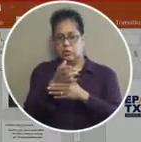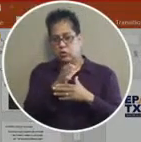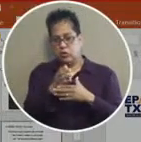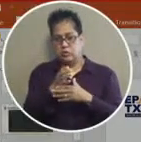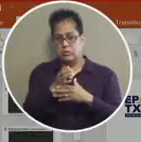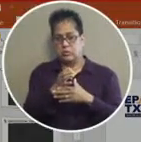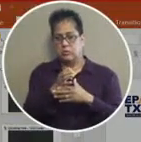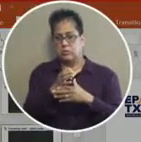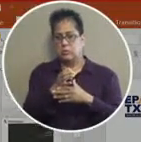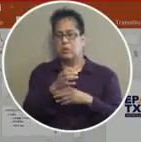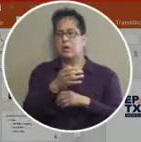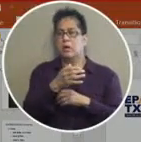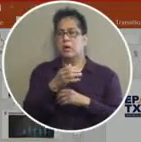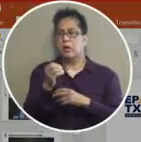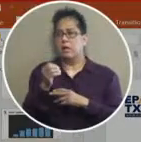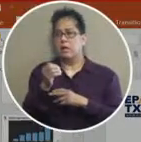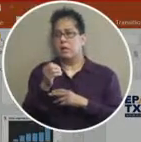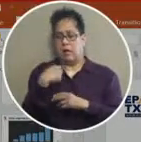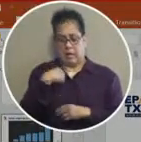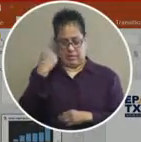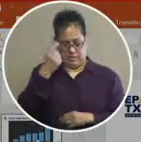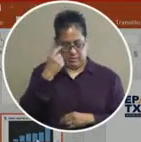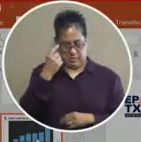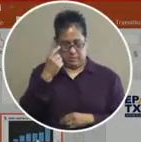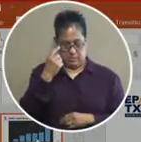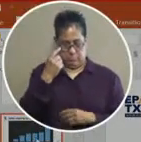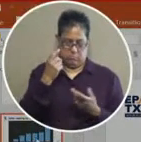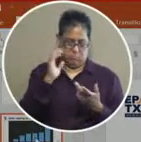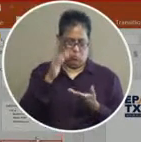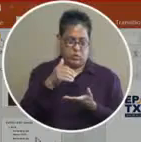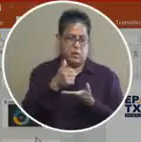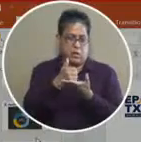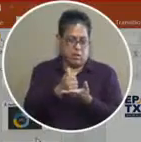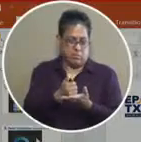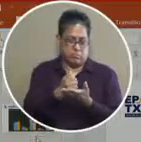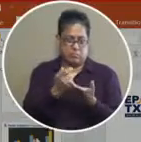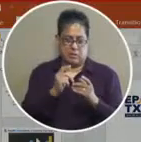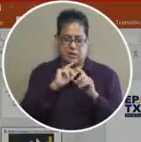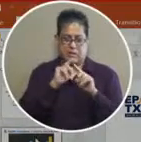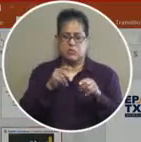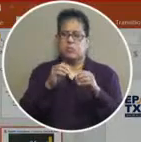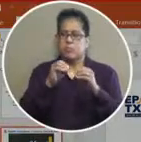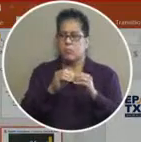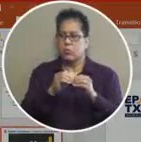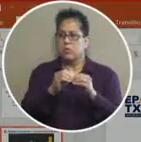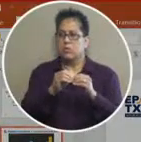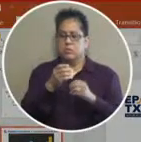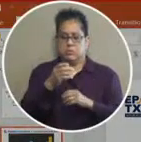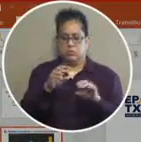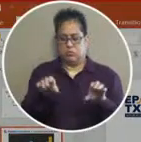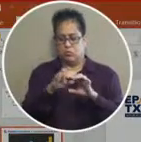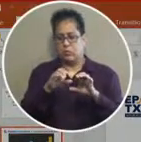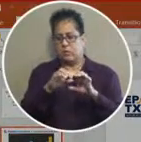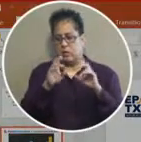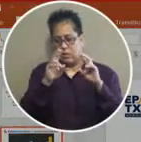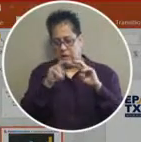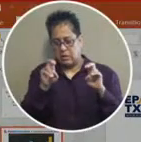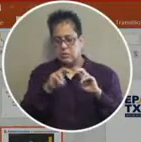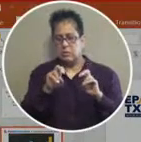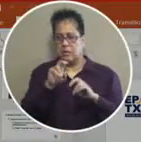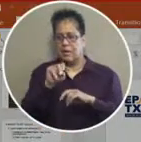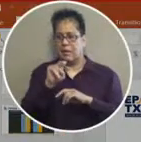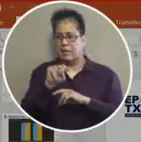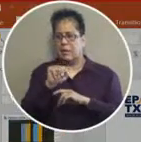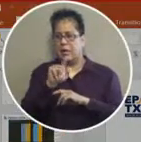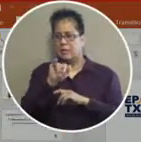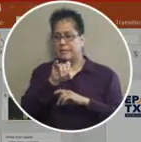fine. I think it'll only help answer more questions to those who are doing analysis